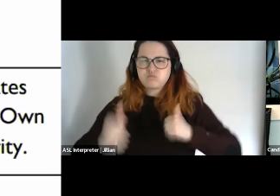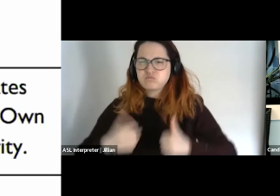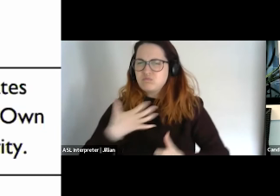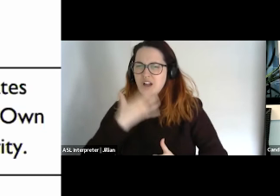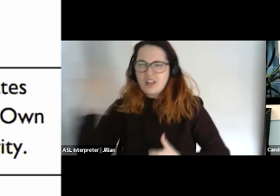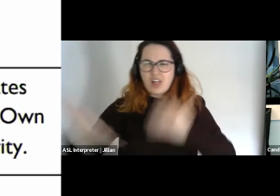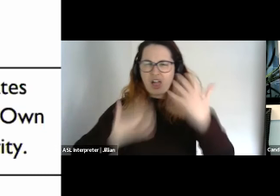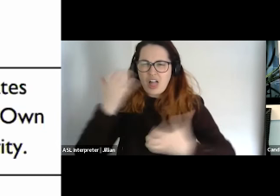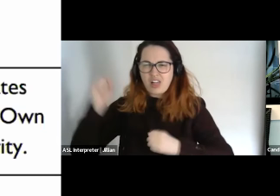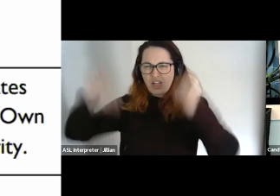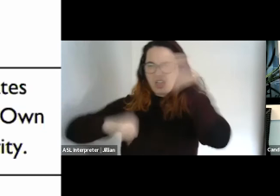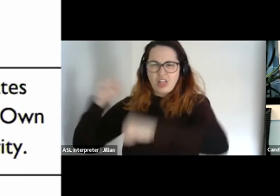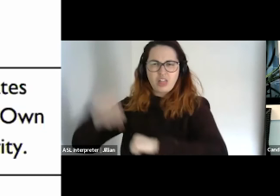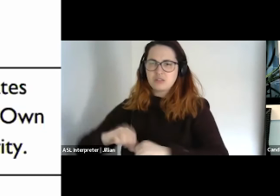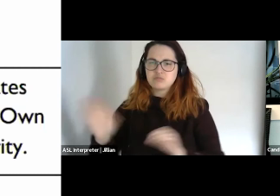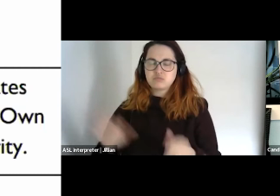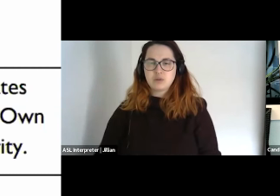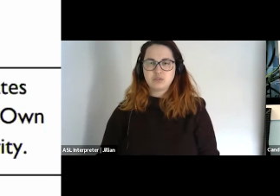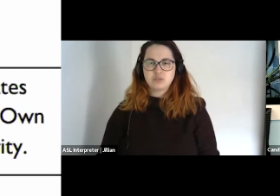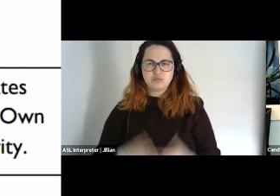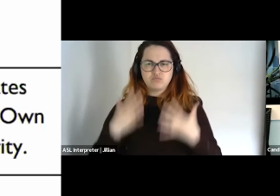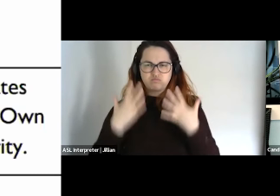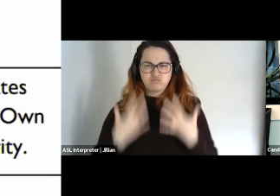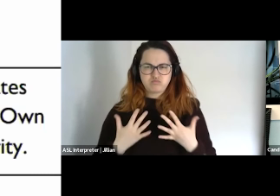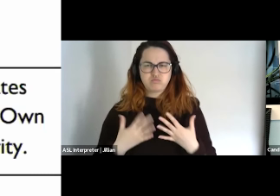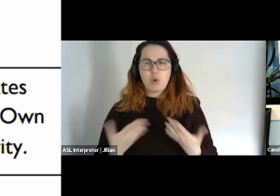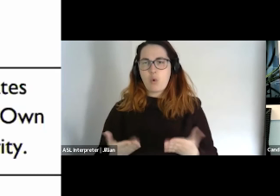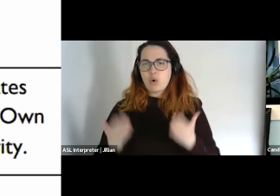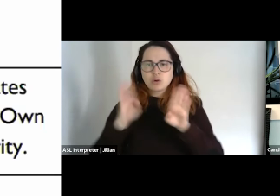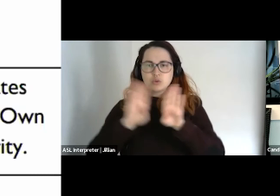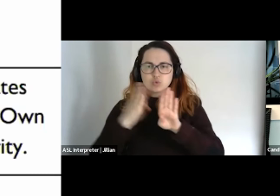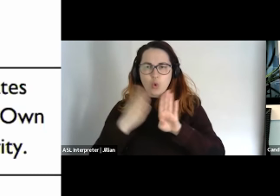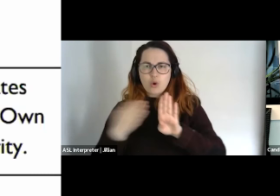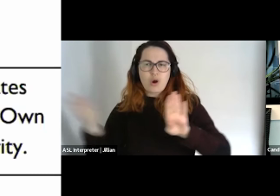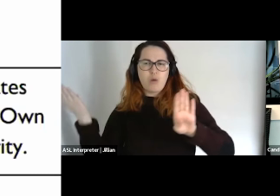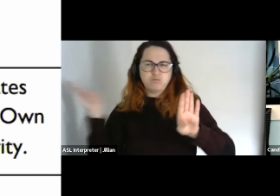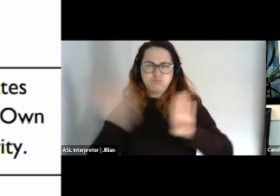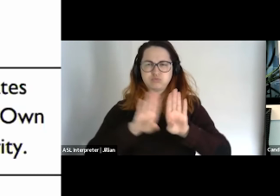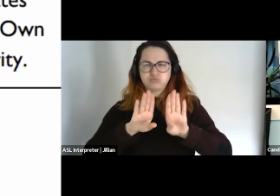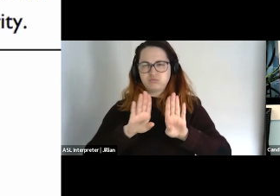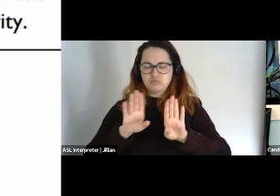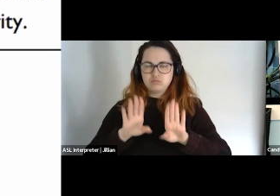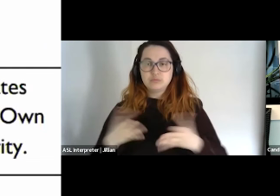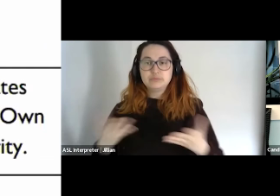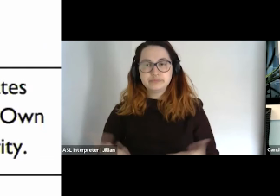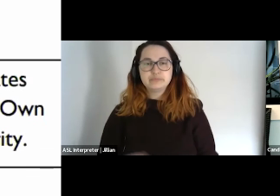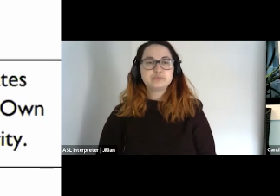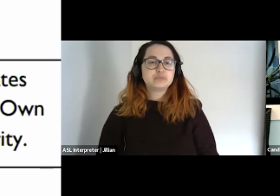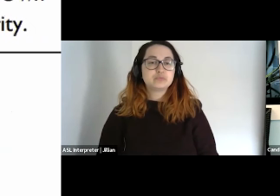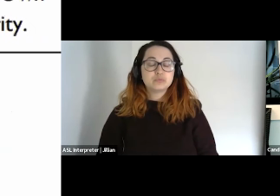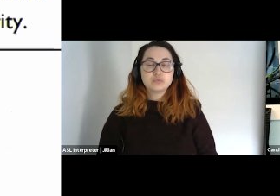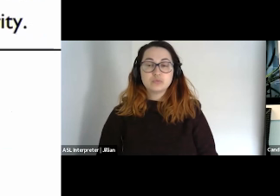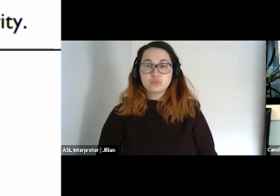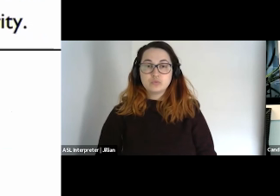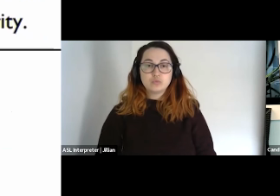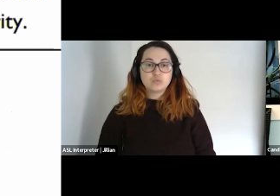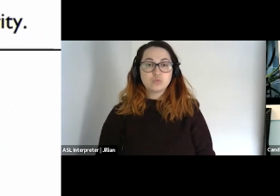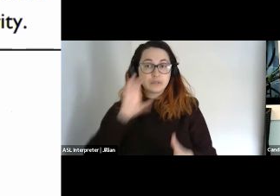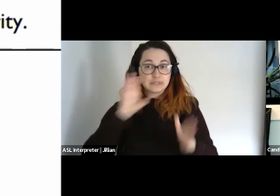or hitting. Instead, they may sulk or slam a door. So this is the image I want to draw your attention to. And